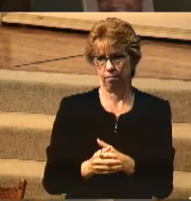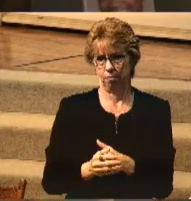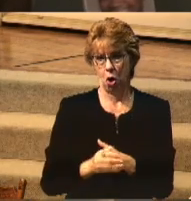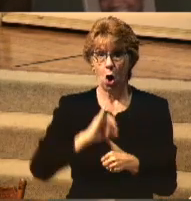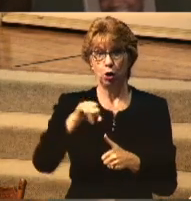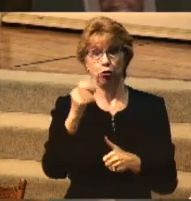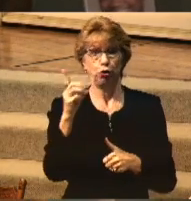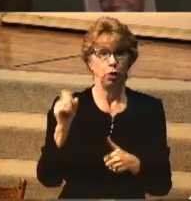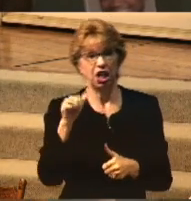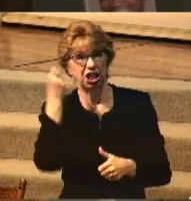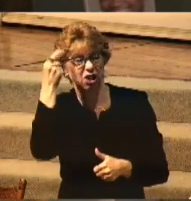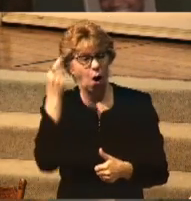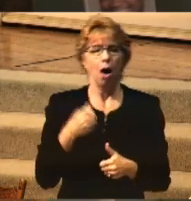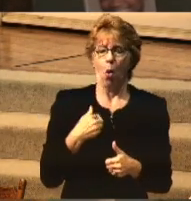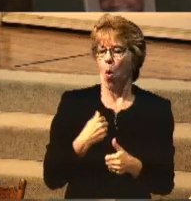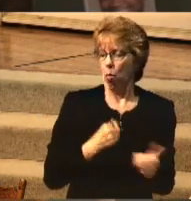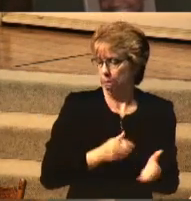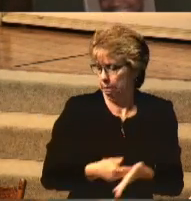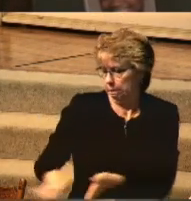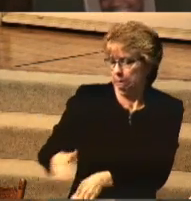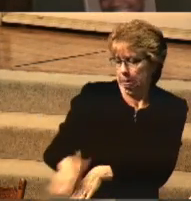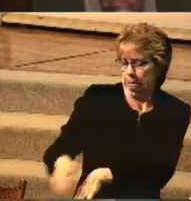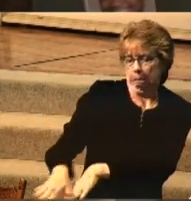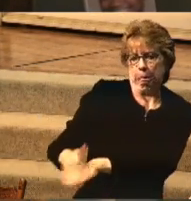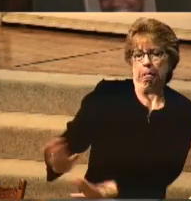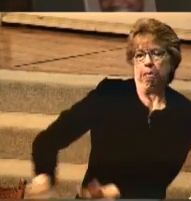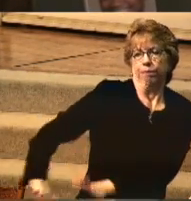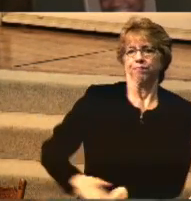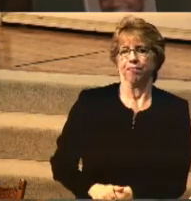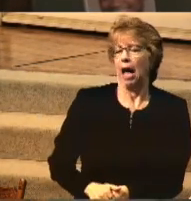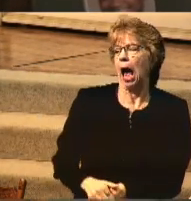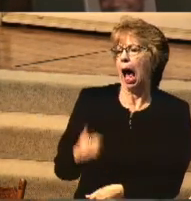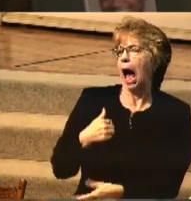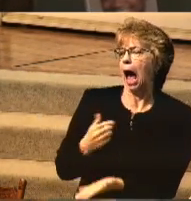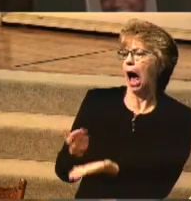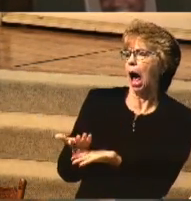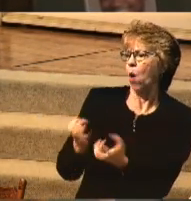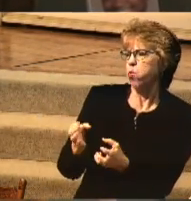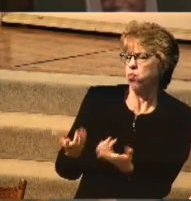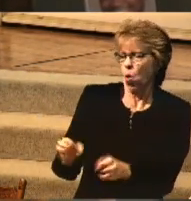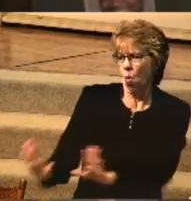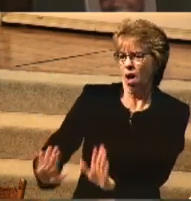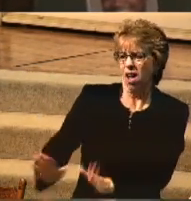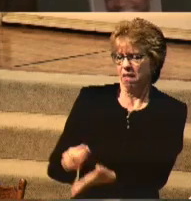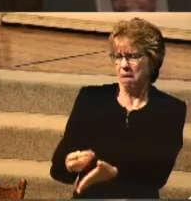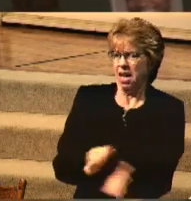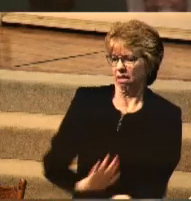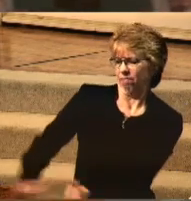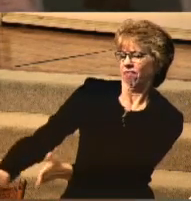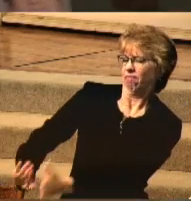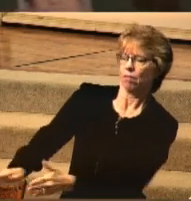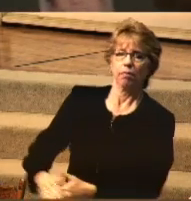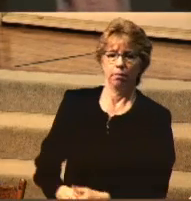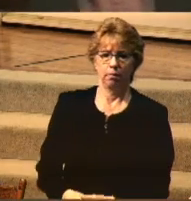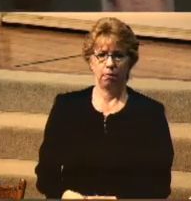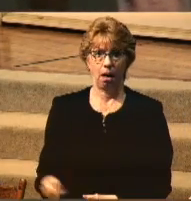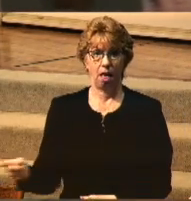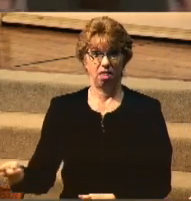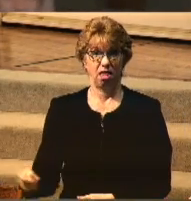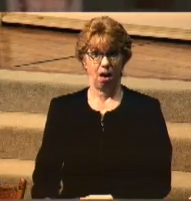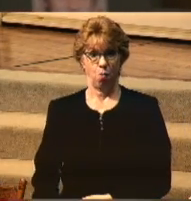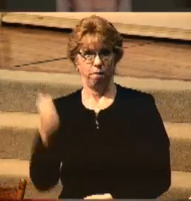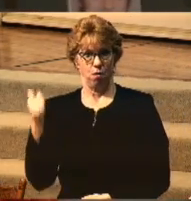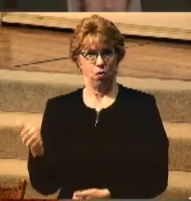with it and just erase it and take a refund and just get out of the way. They wouldn't take